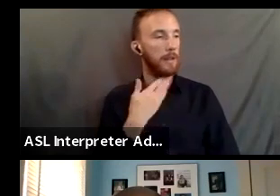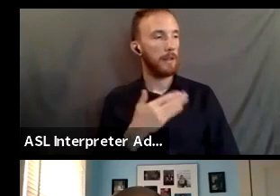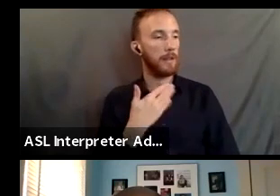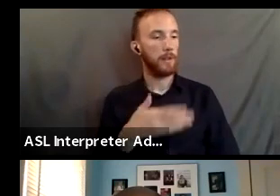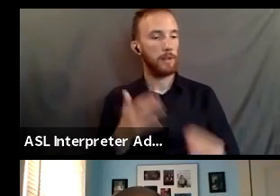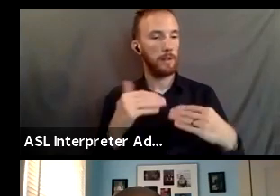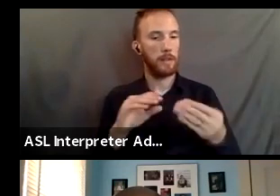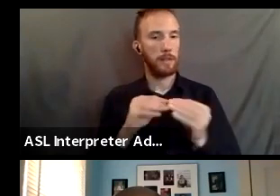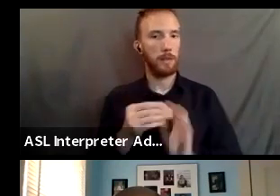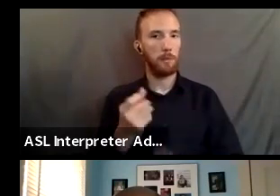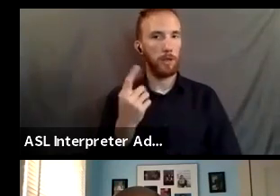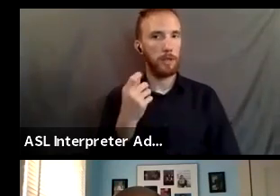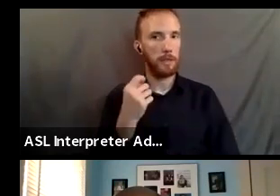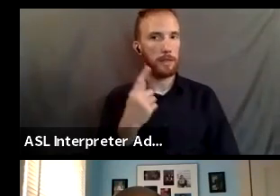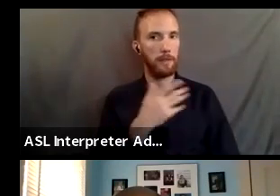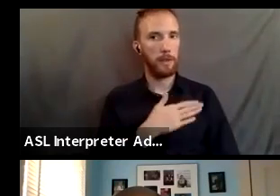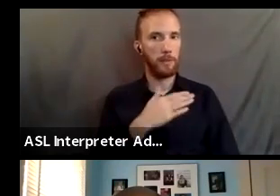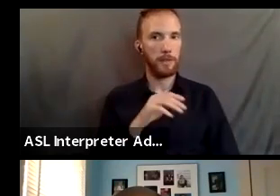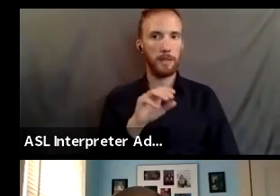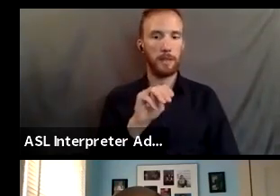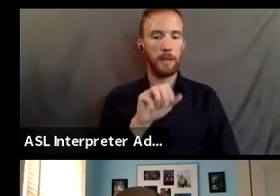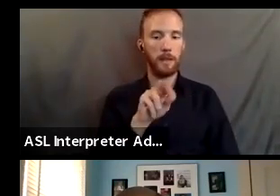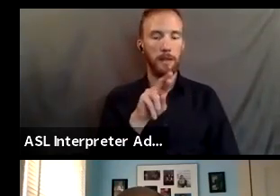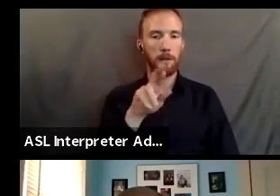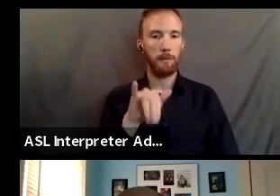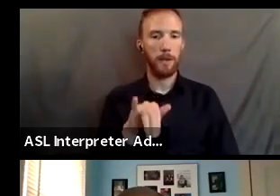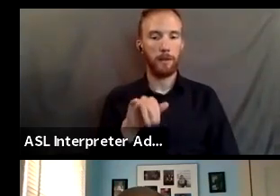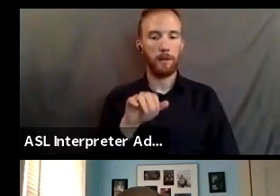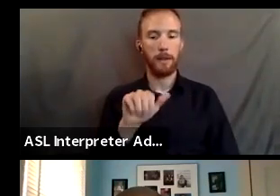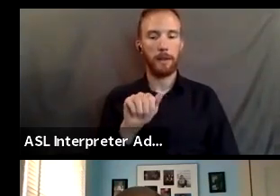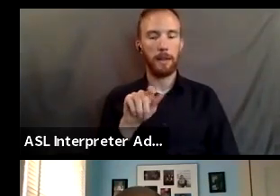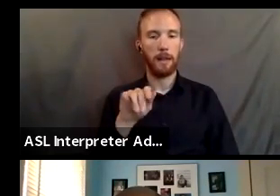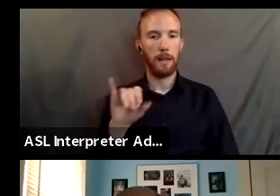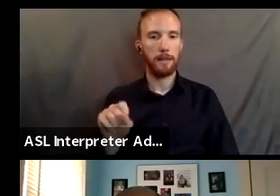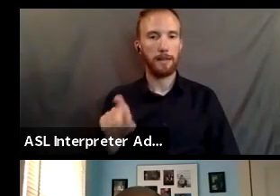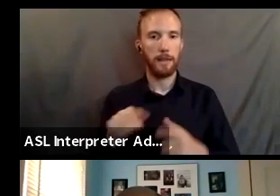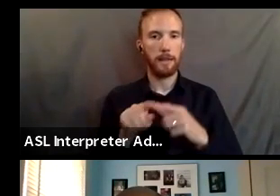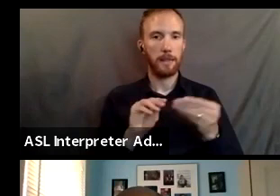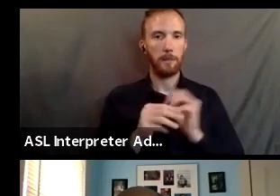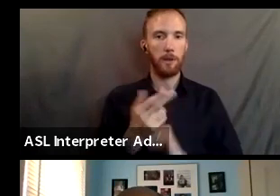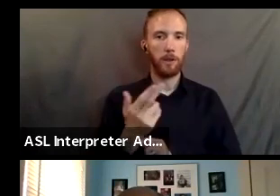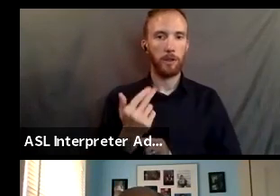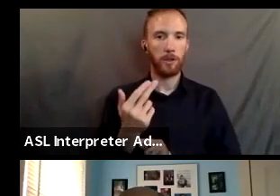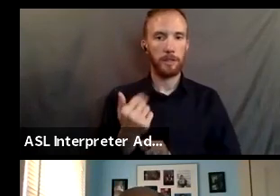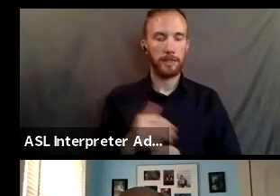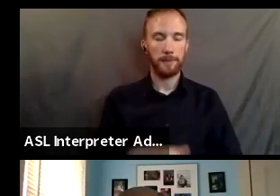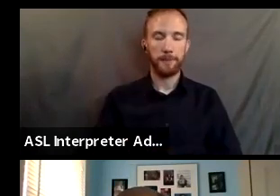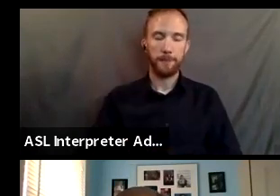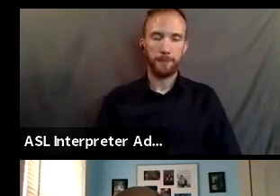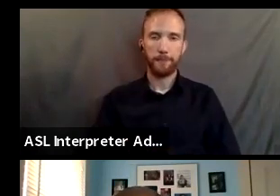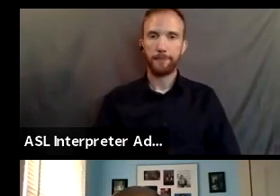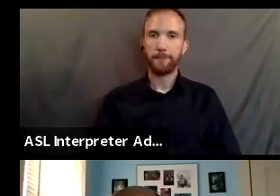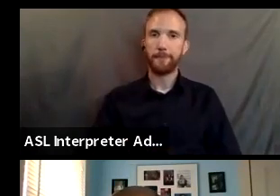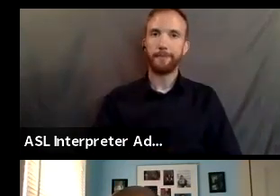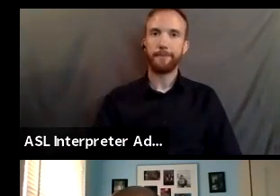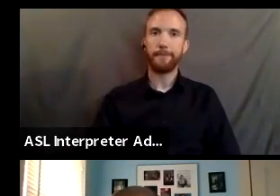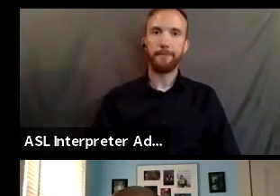speaker number 11 please mary alice followed by speaker number 13 christine brody